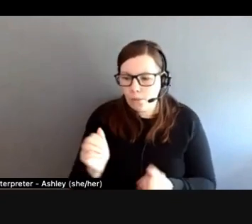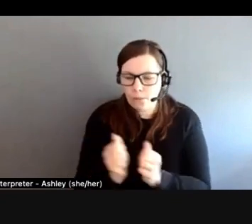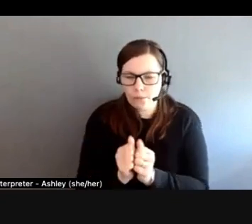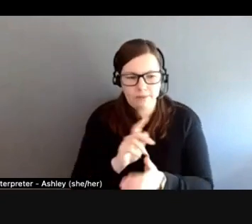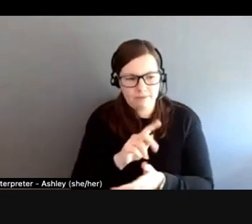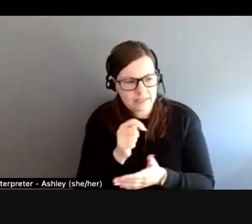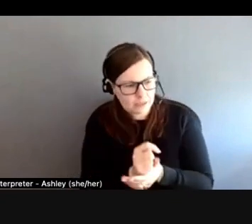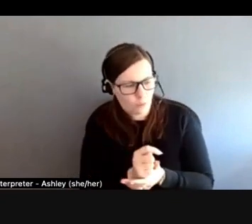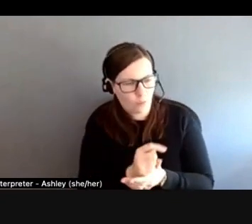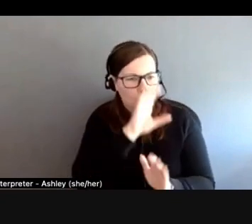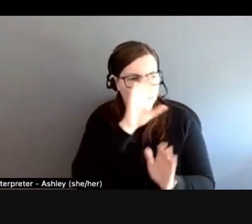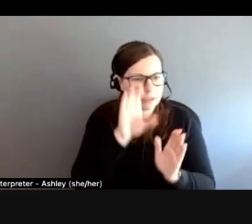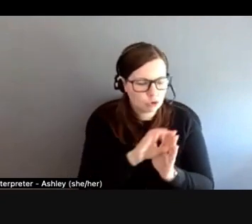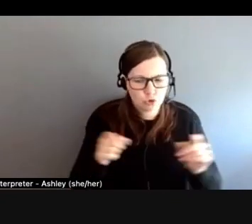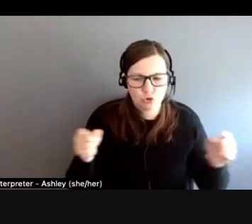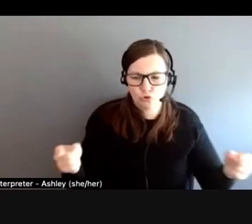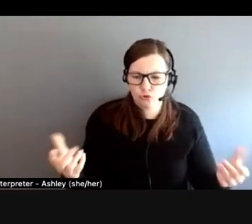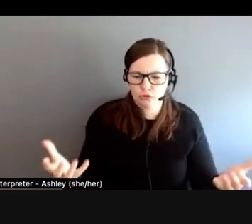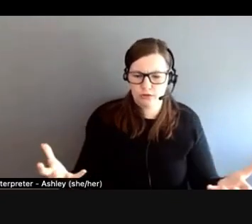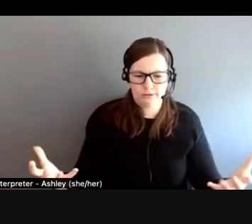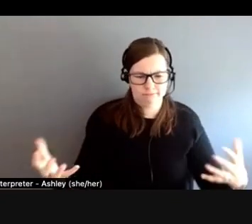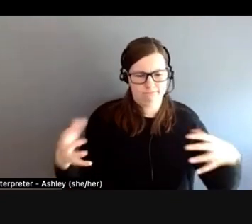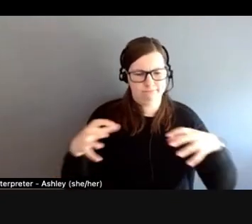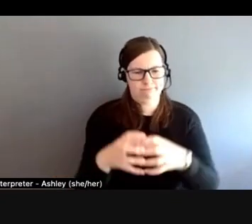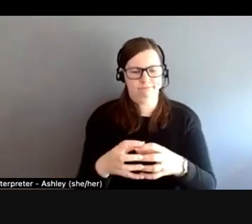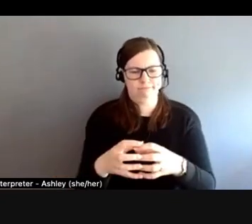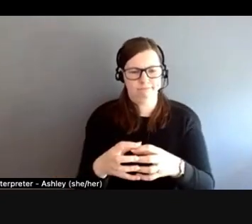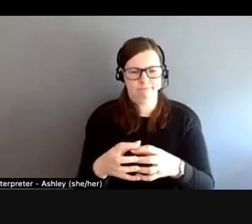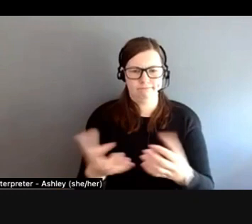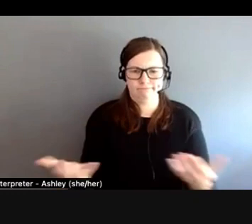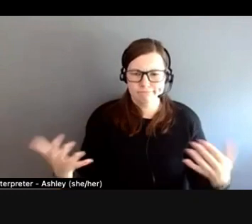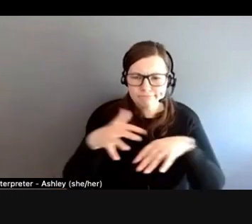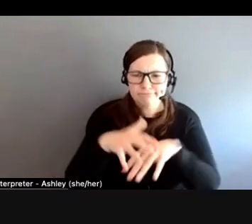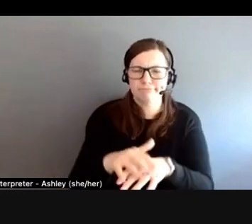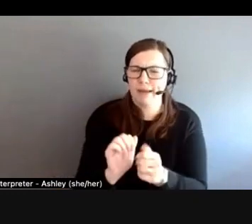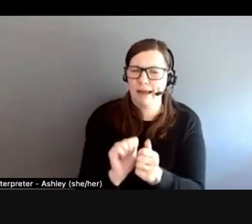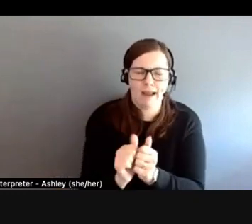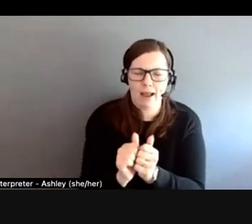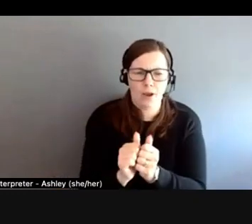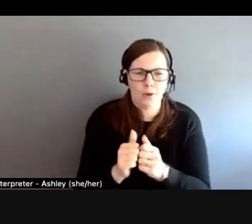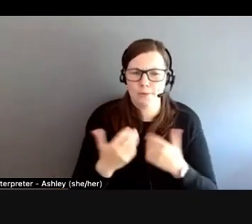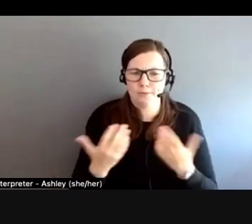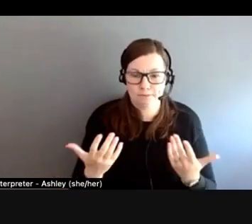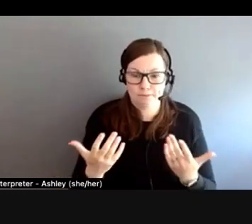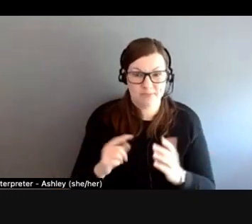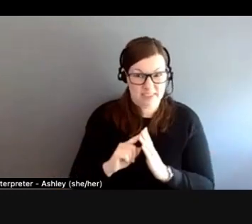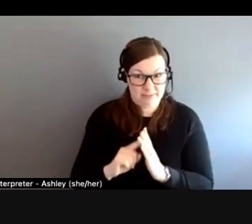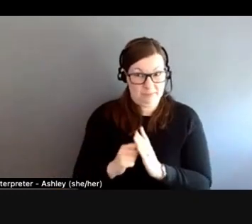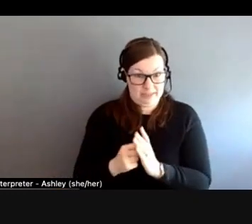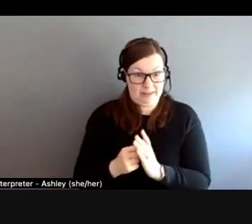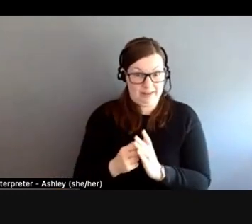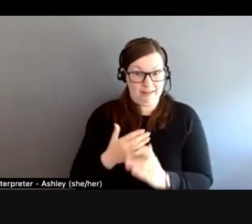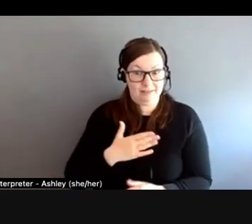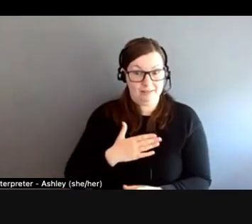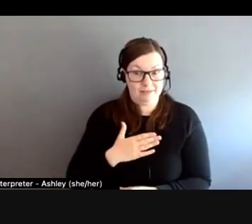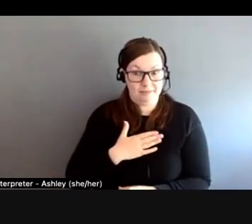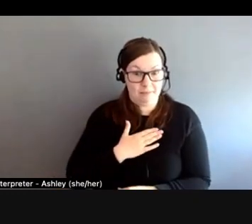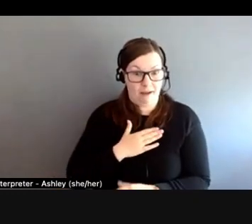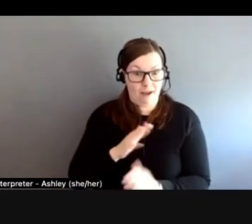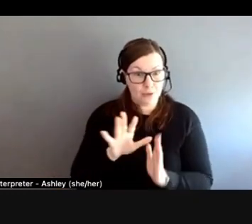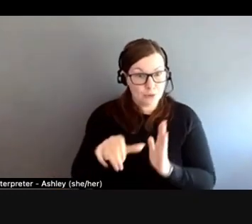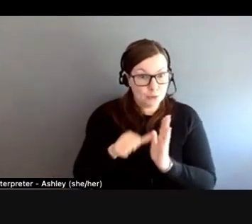to get my lesson across? I knew nothing about being a